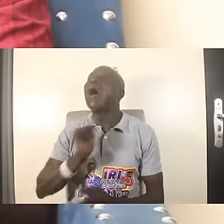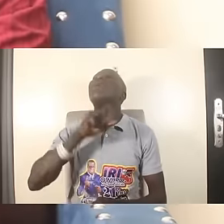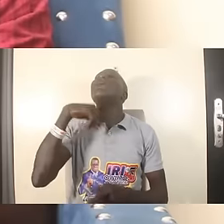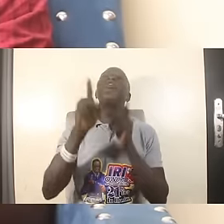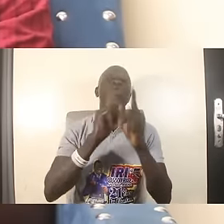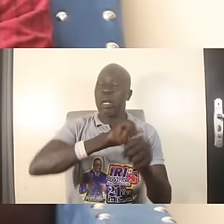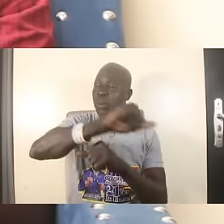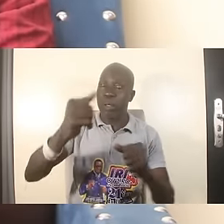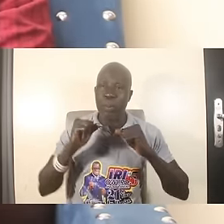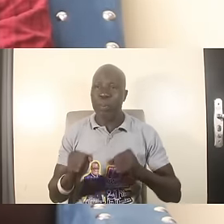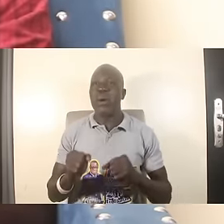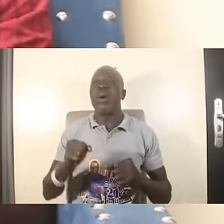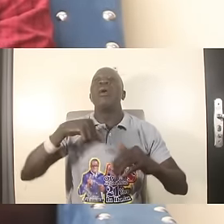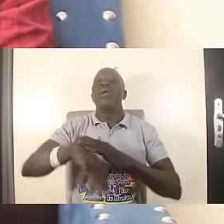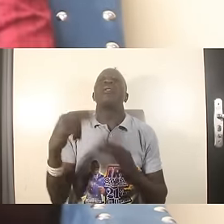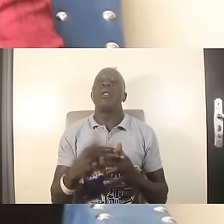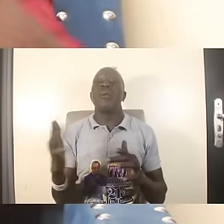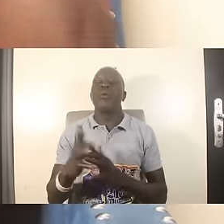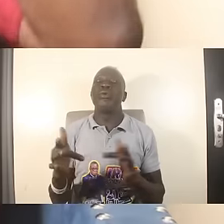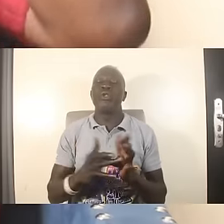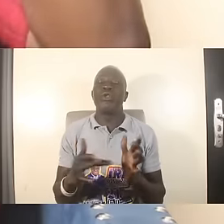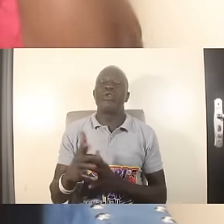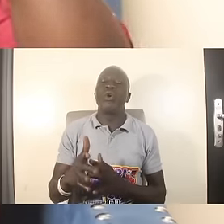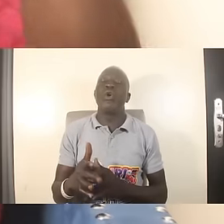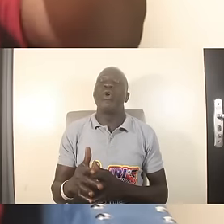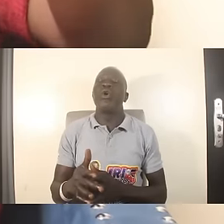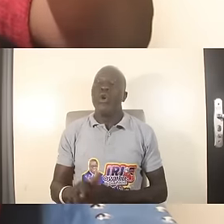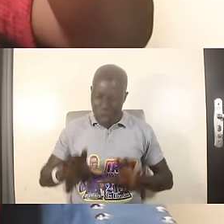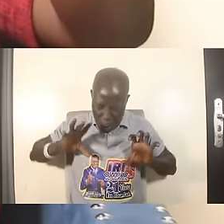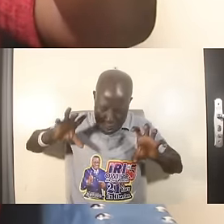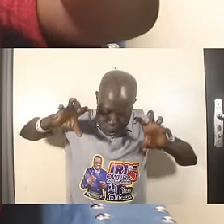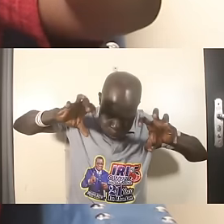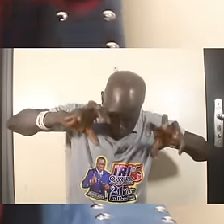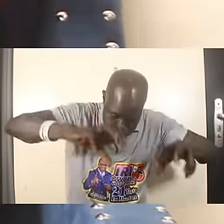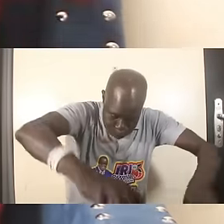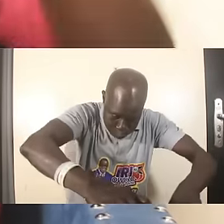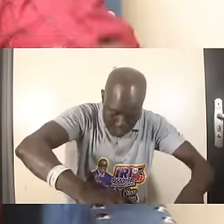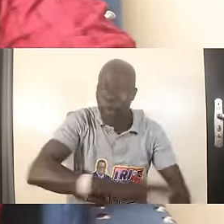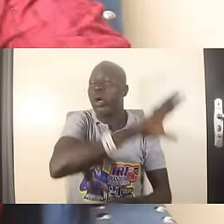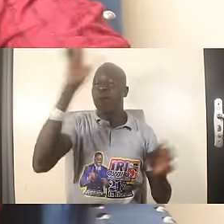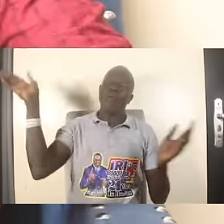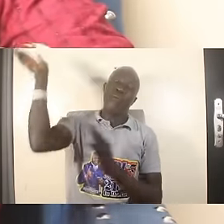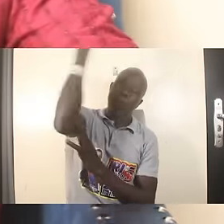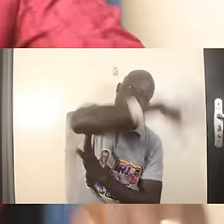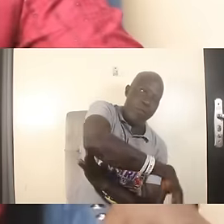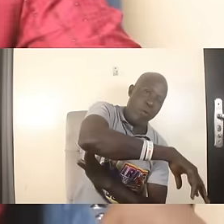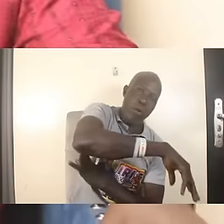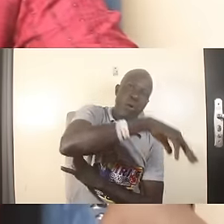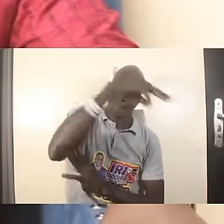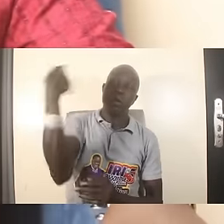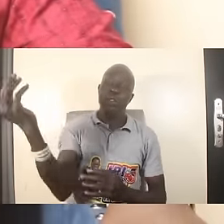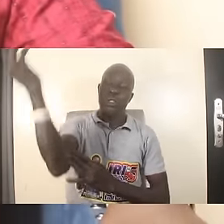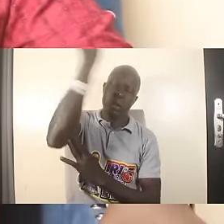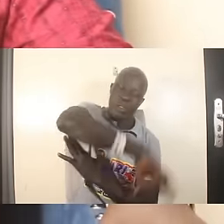talking about power. In the name of Jesus. Ode push it. And Oti. But the subu. As it